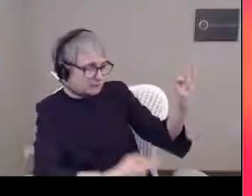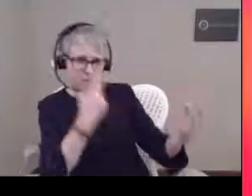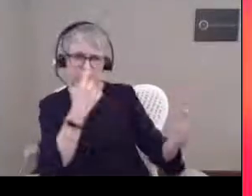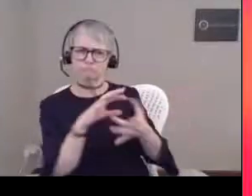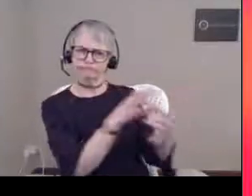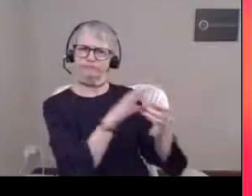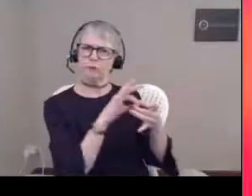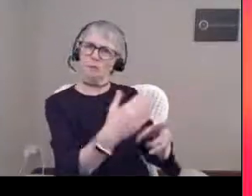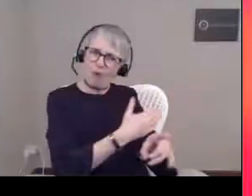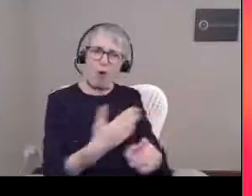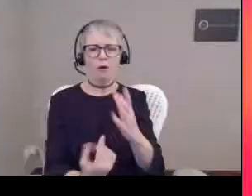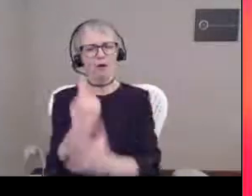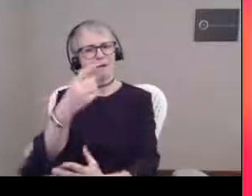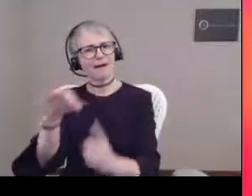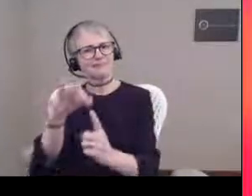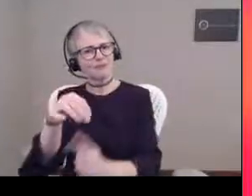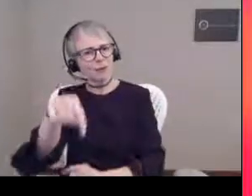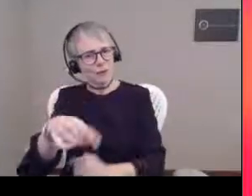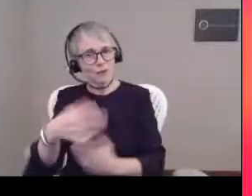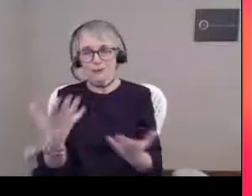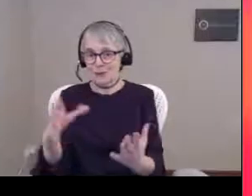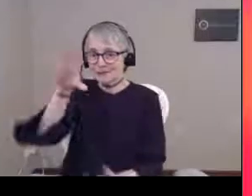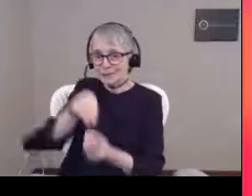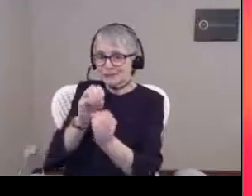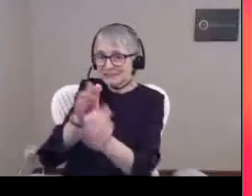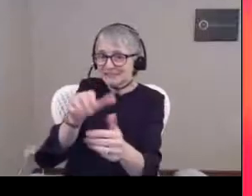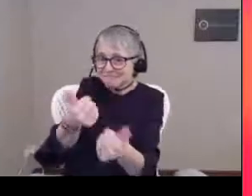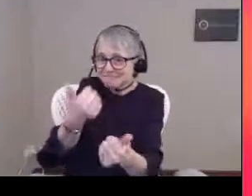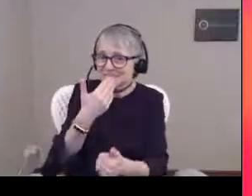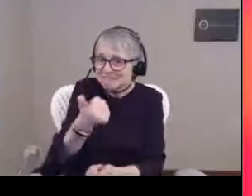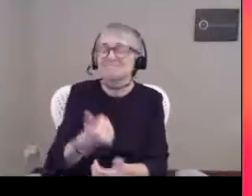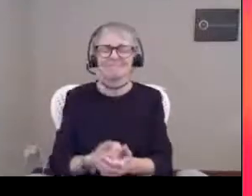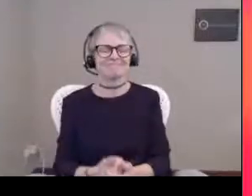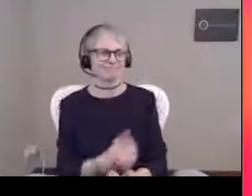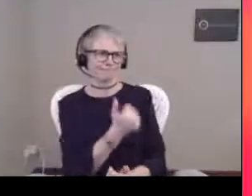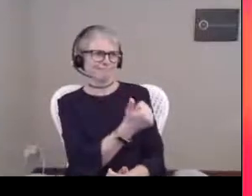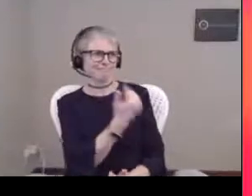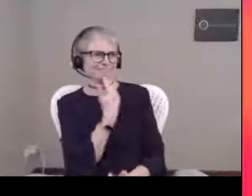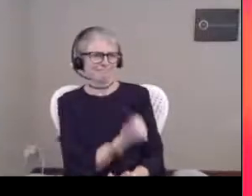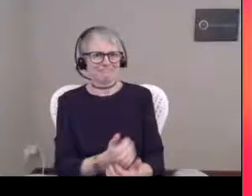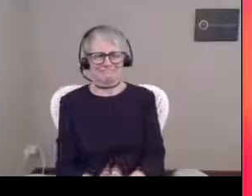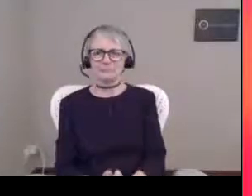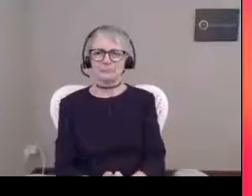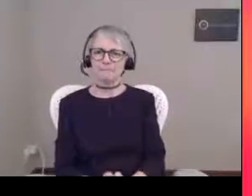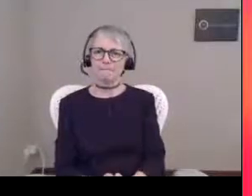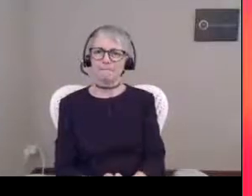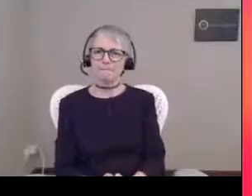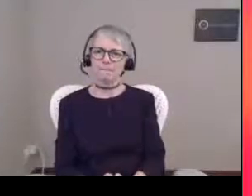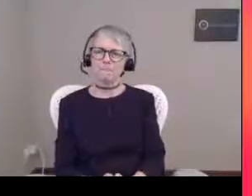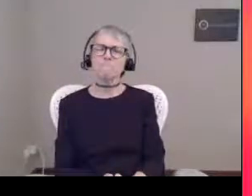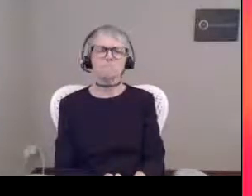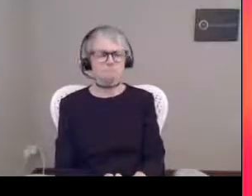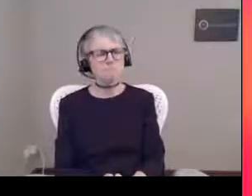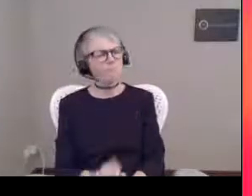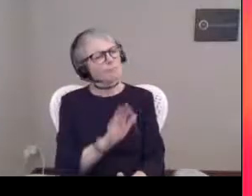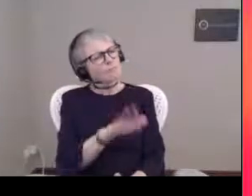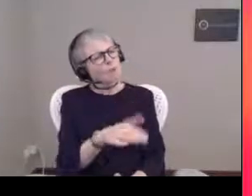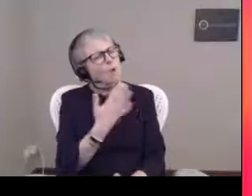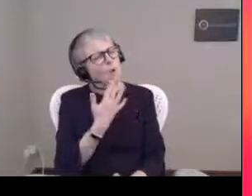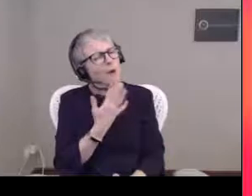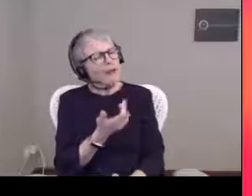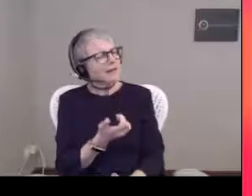So that's a quick summary for you, Jane, if that helps. Lovely. Yeah, that's great. Thank you. So when people think about ITV, they